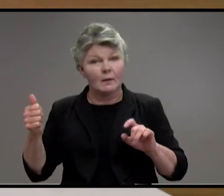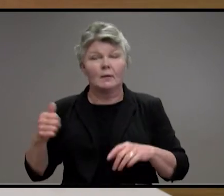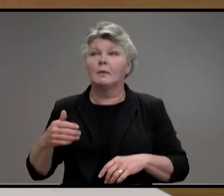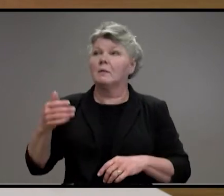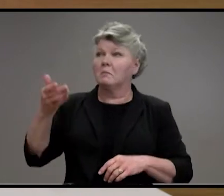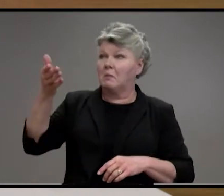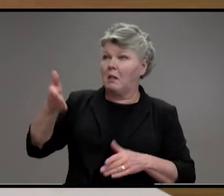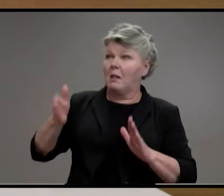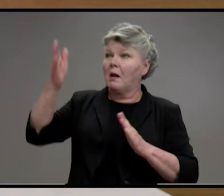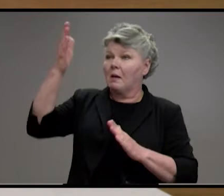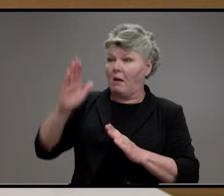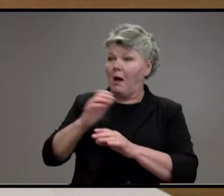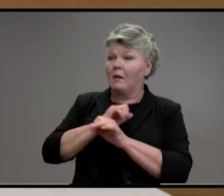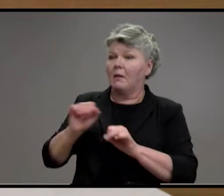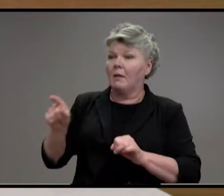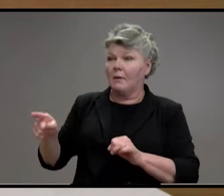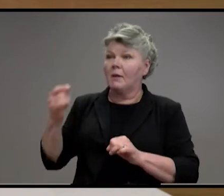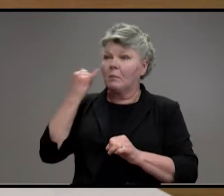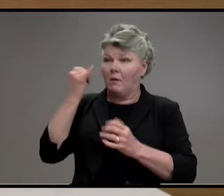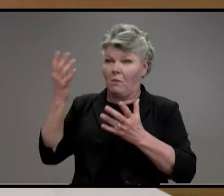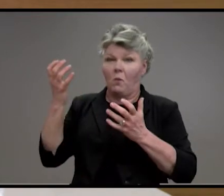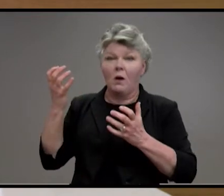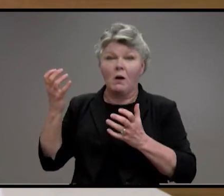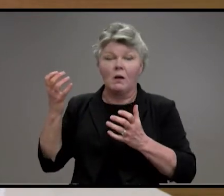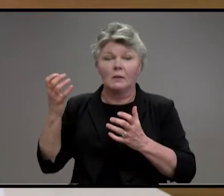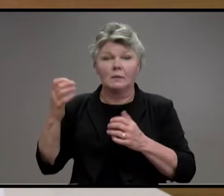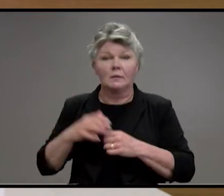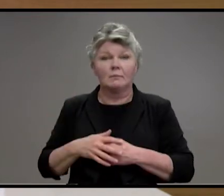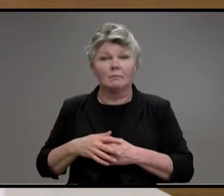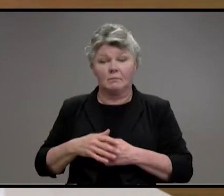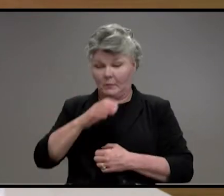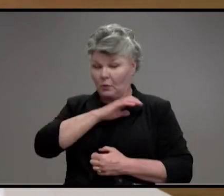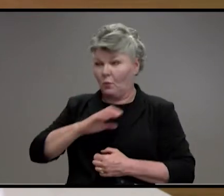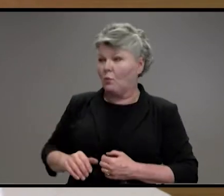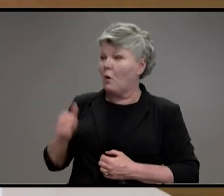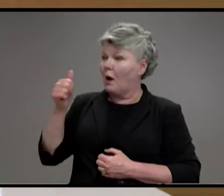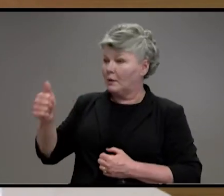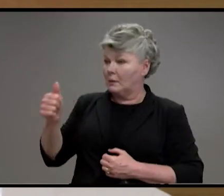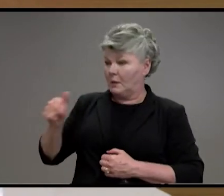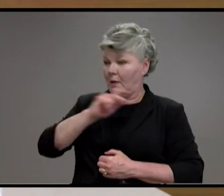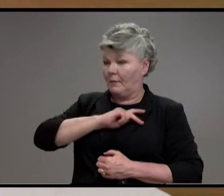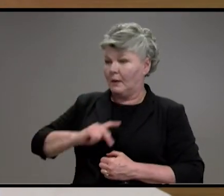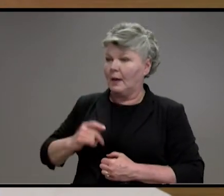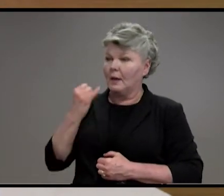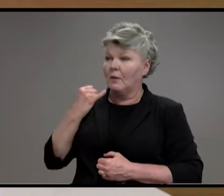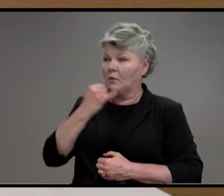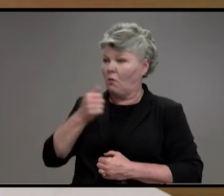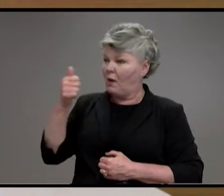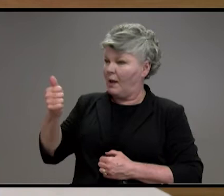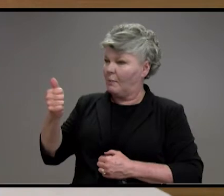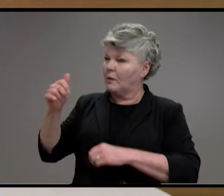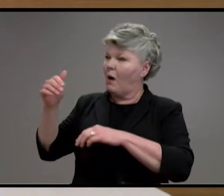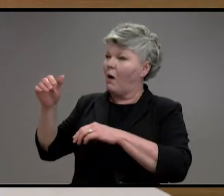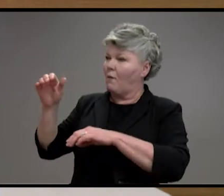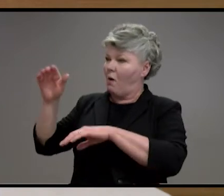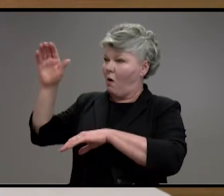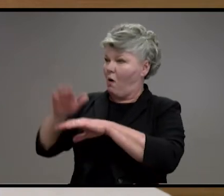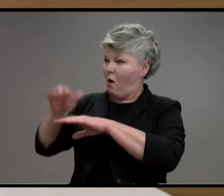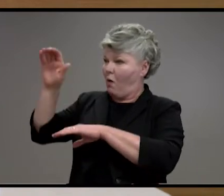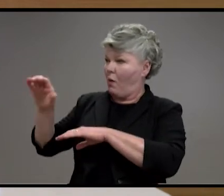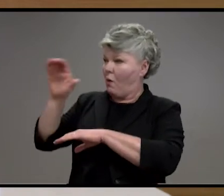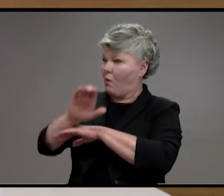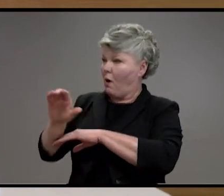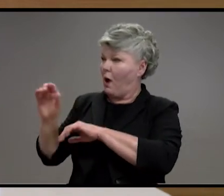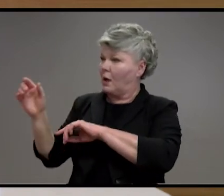deliver him if he desires him. Let the Christ, the King of Israel, come down now from the cross that we may